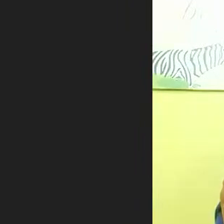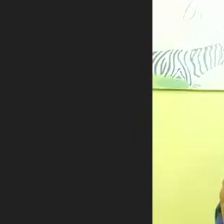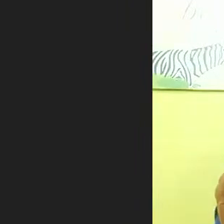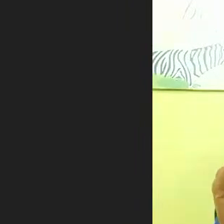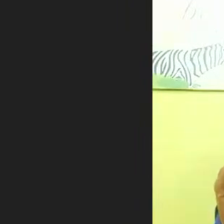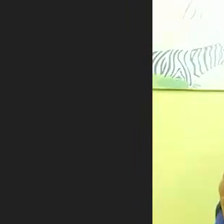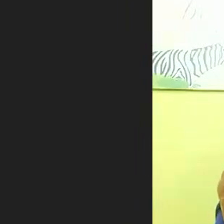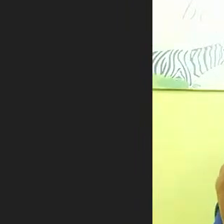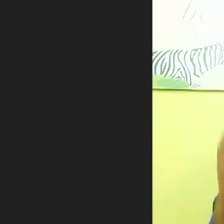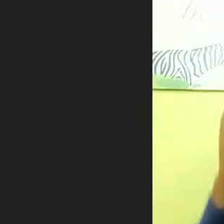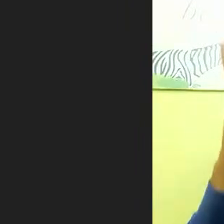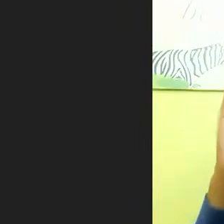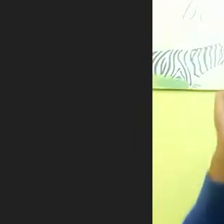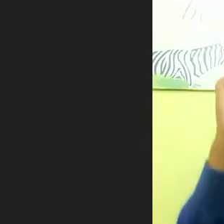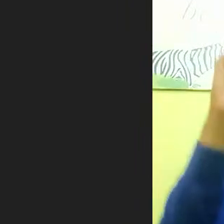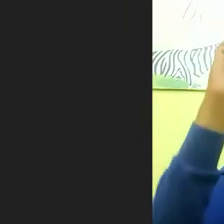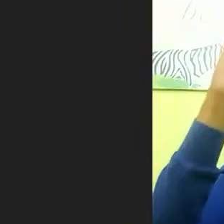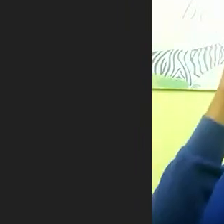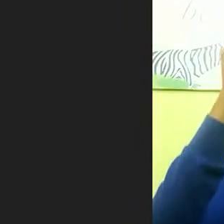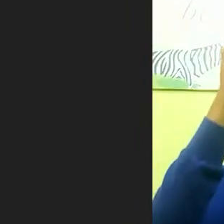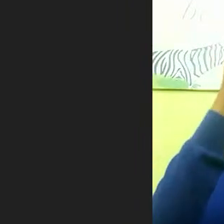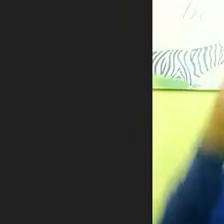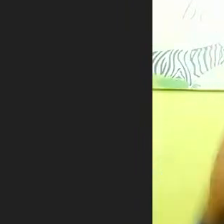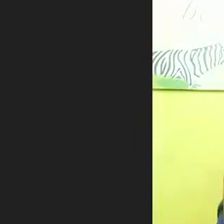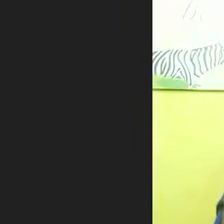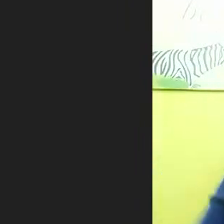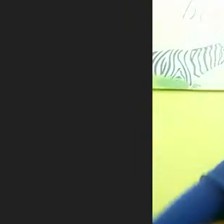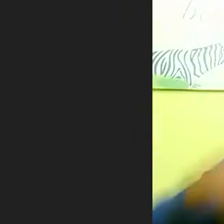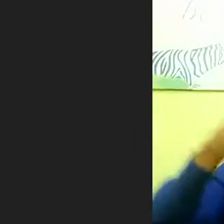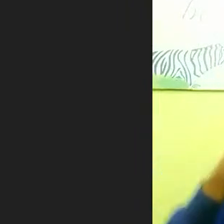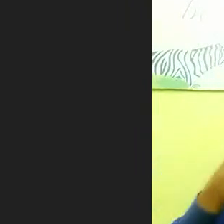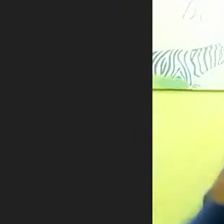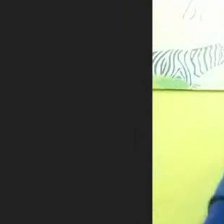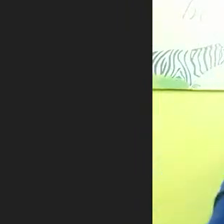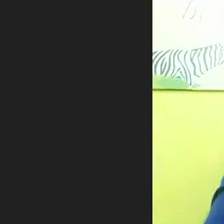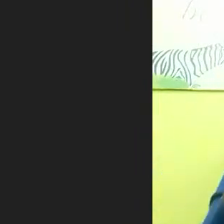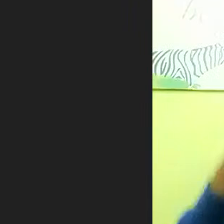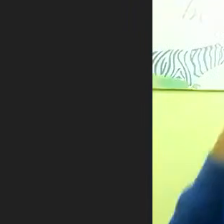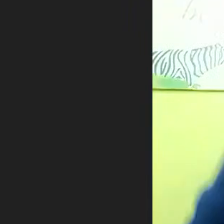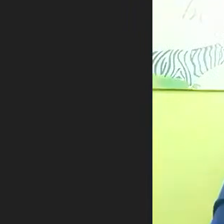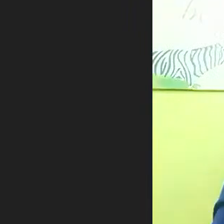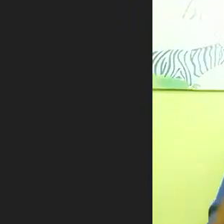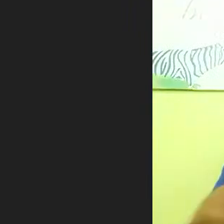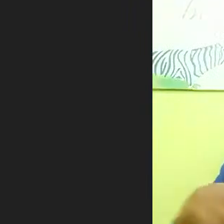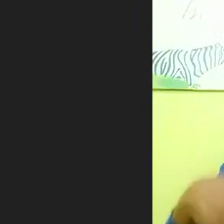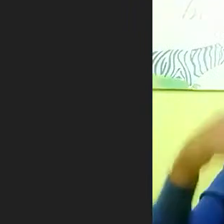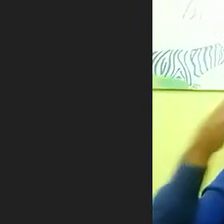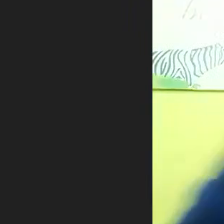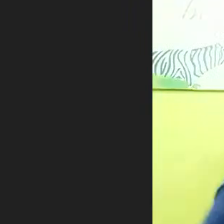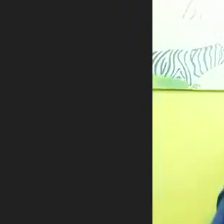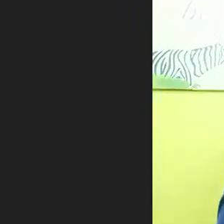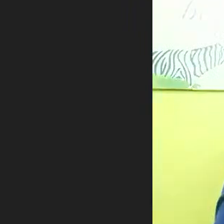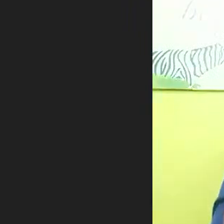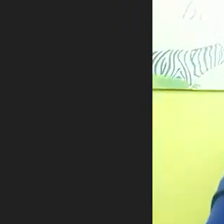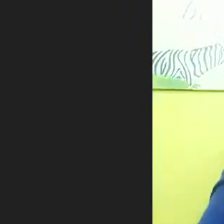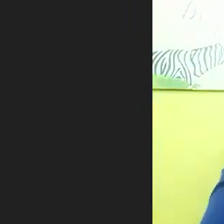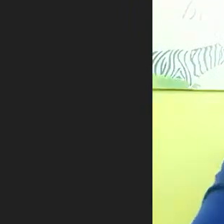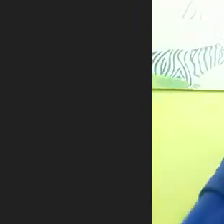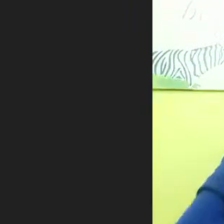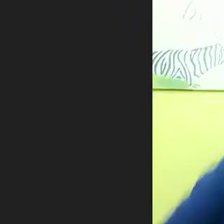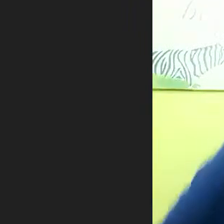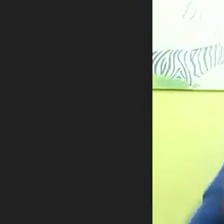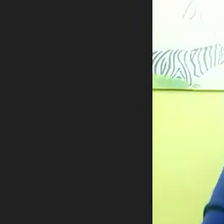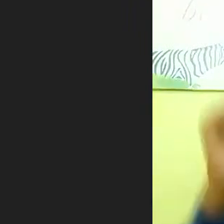Fungurani, Senior Development Officer for the High Commission of Canada to South Africa. Tsitsi, over to